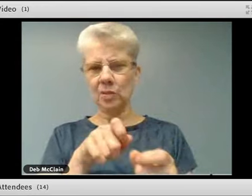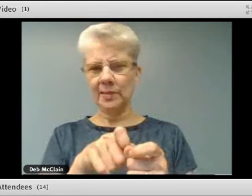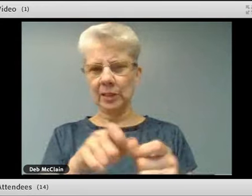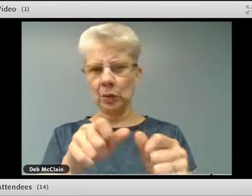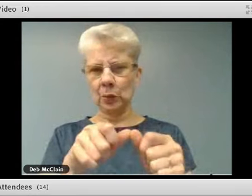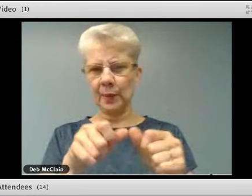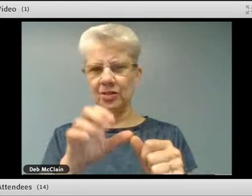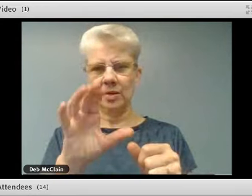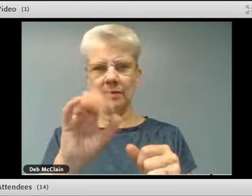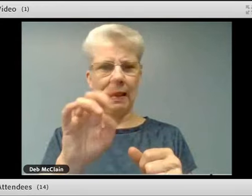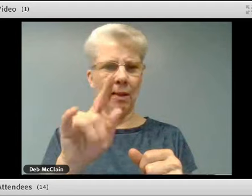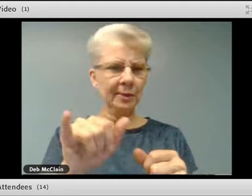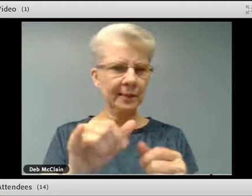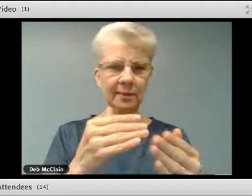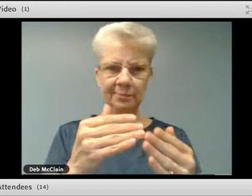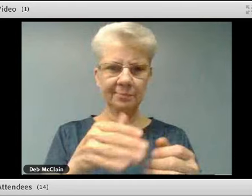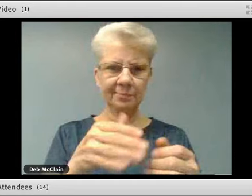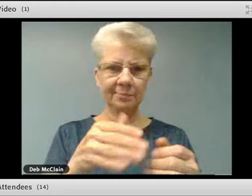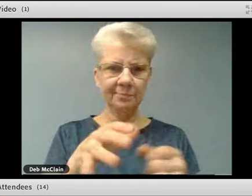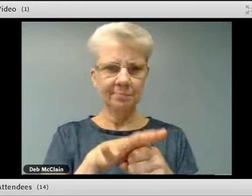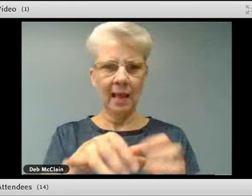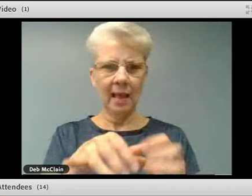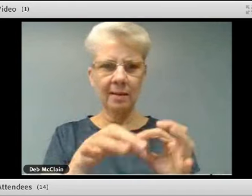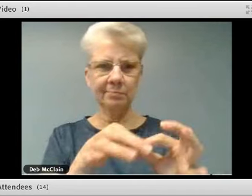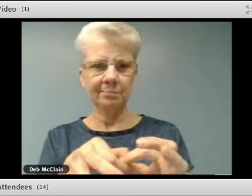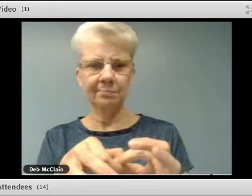or county.